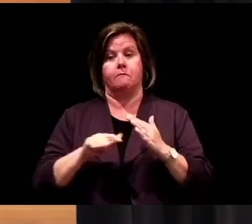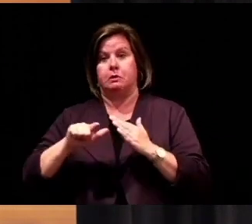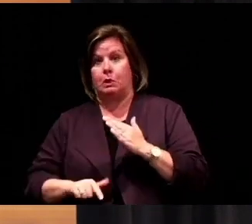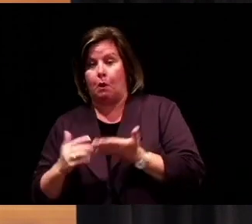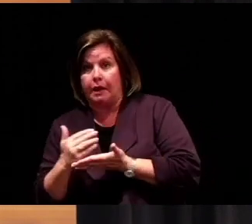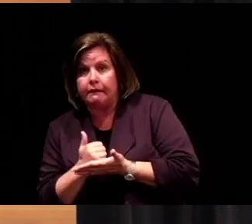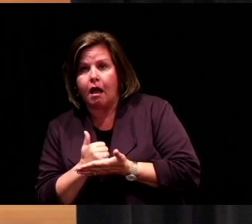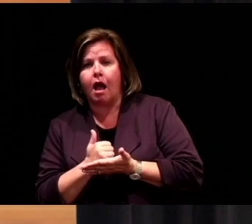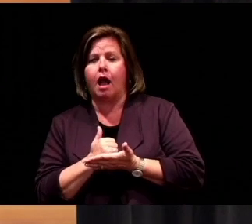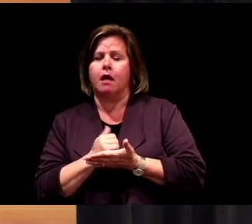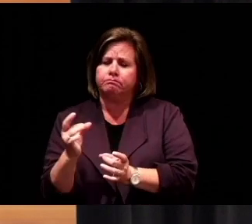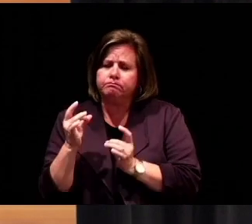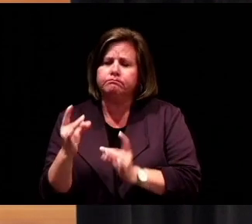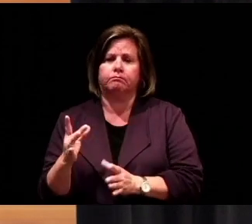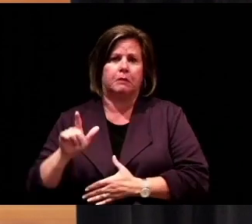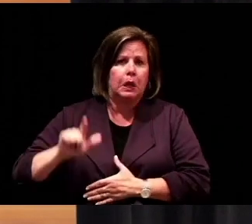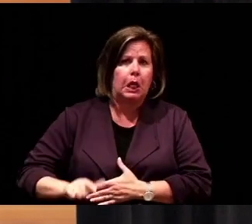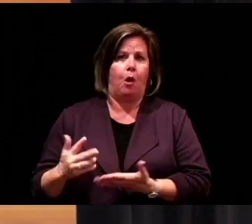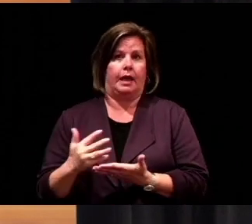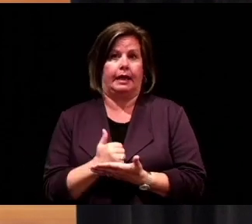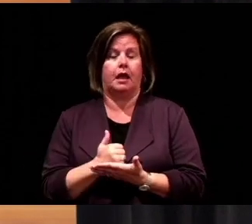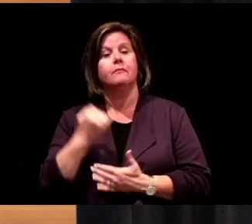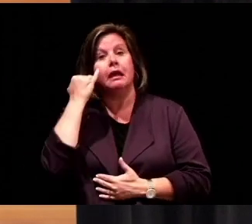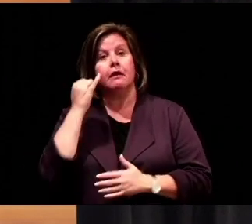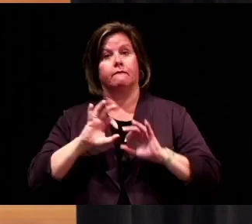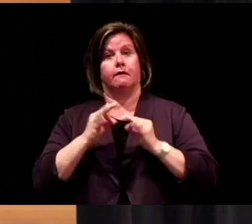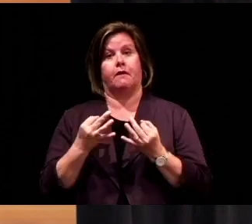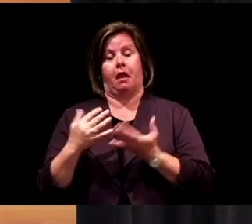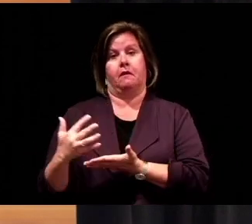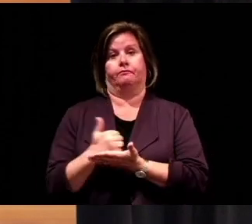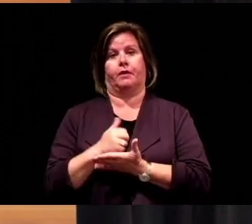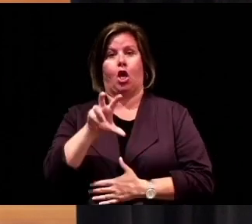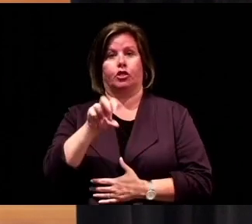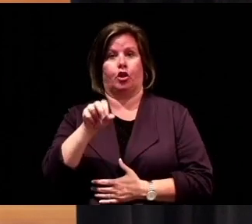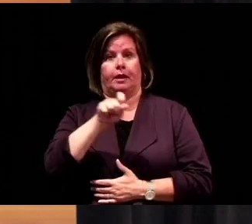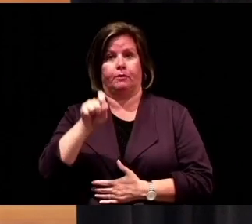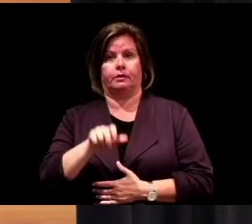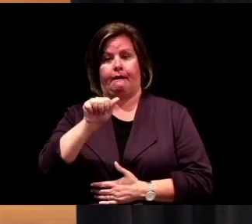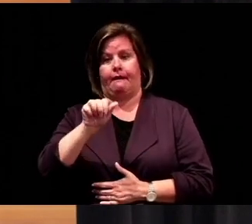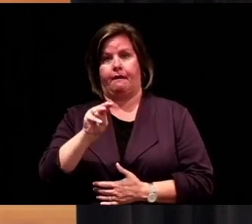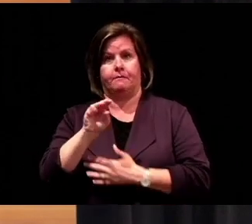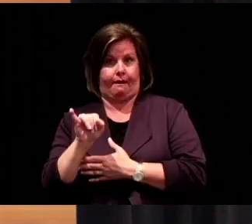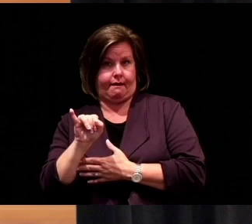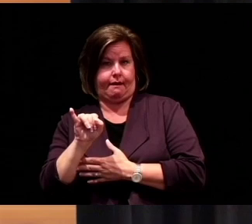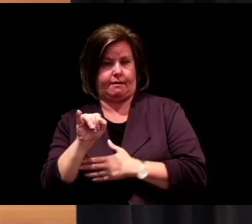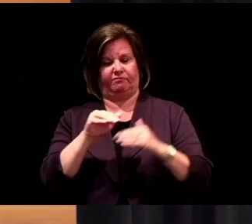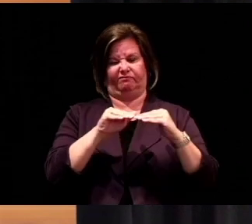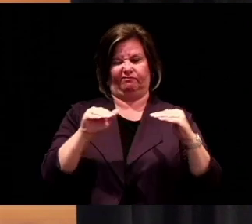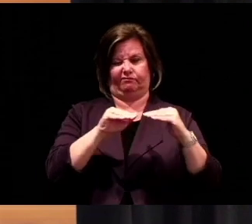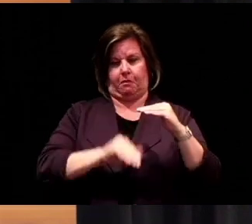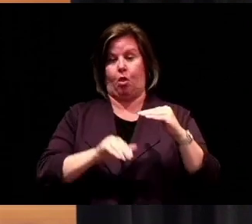How big a problem are evictions? And what can disparate impact do to address it? Those are the